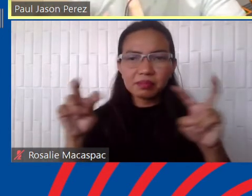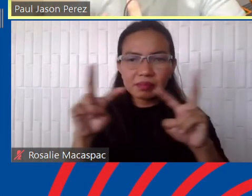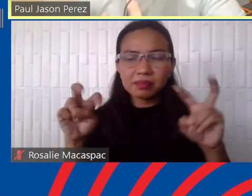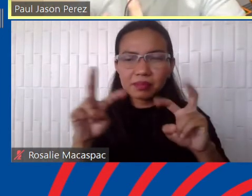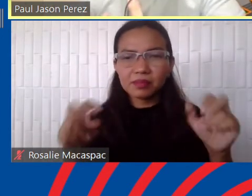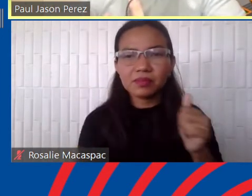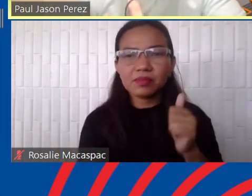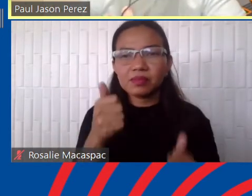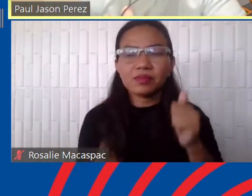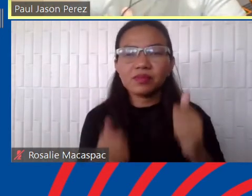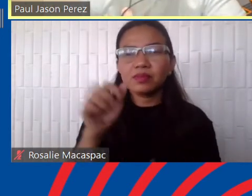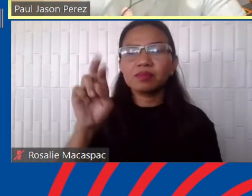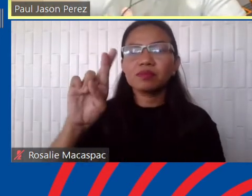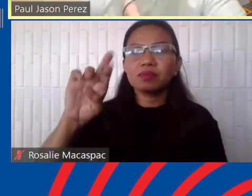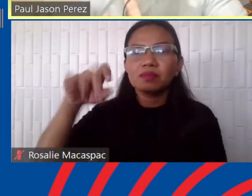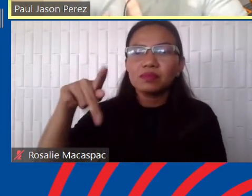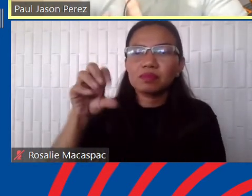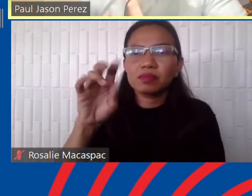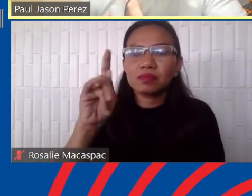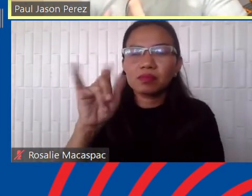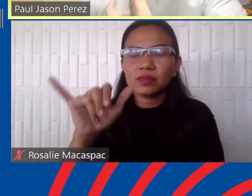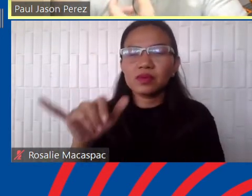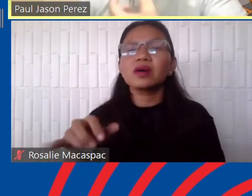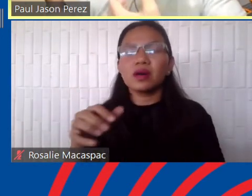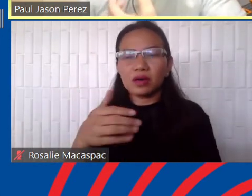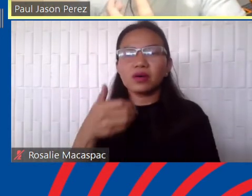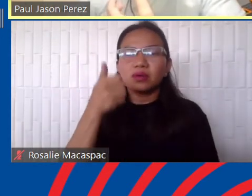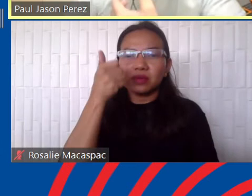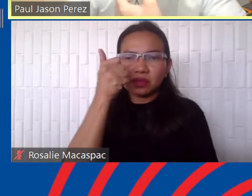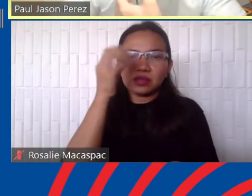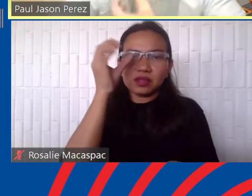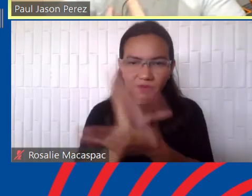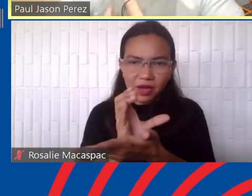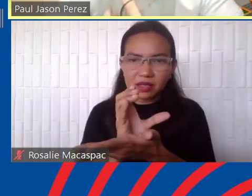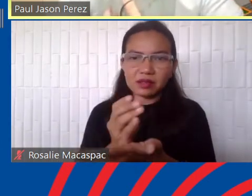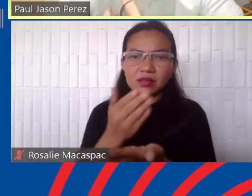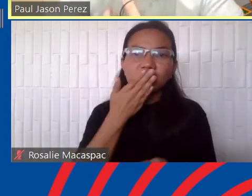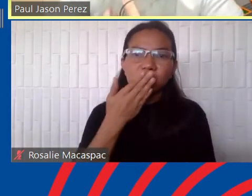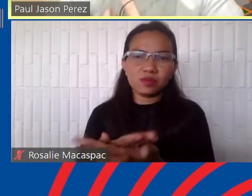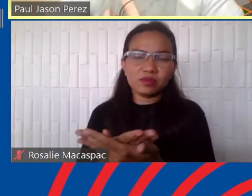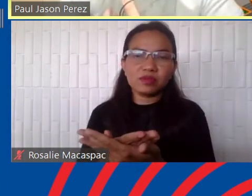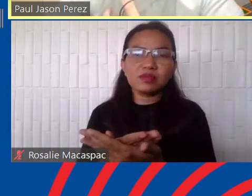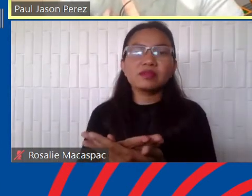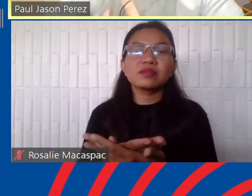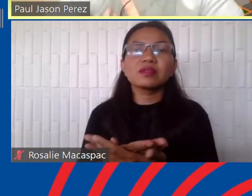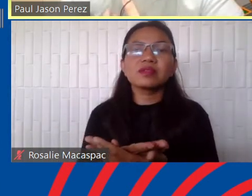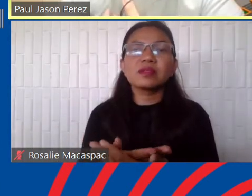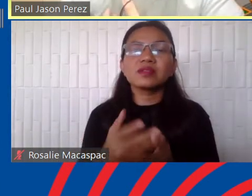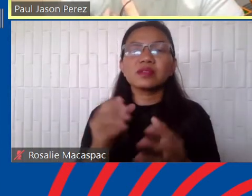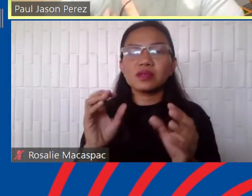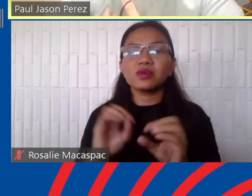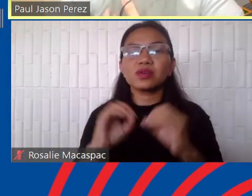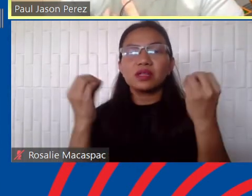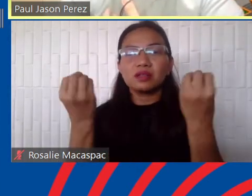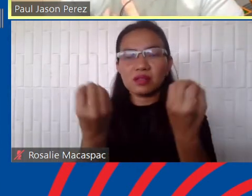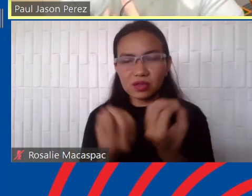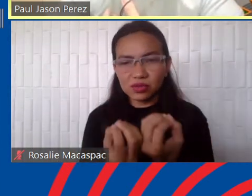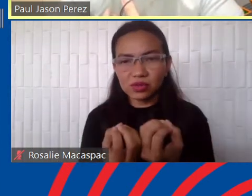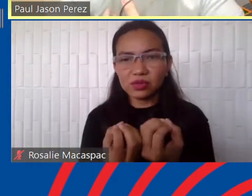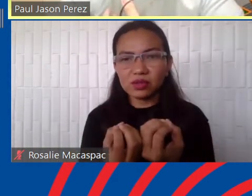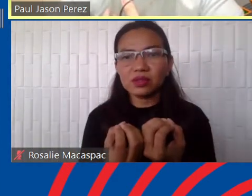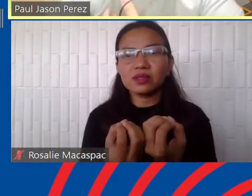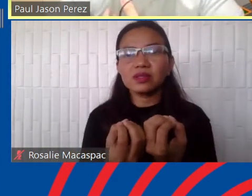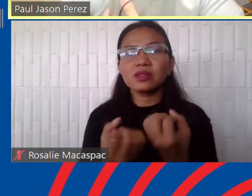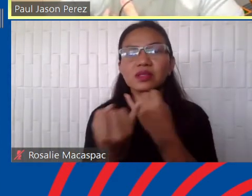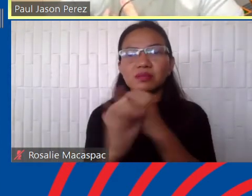which repositories are trustworthy. So this is again an organization, an independent organization that